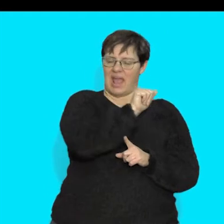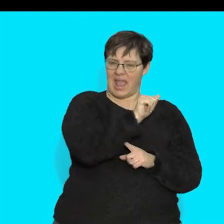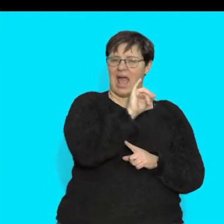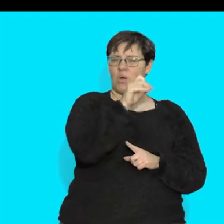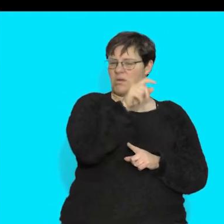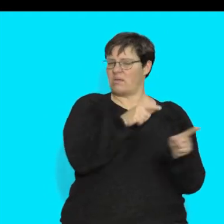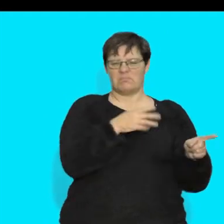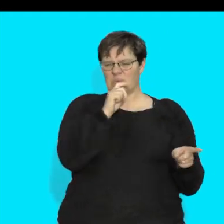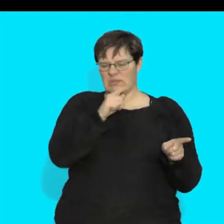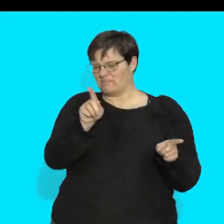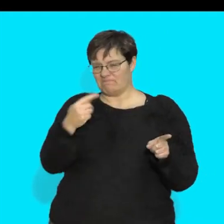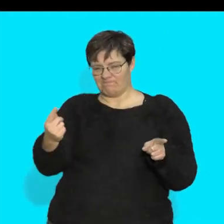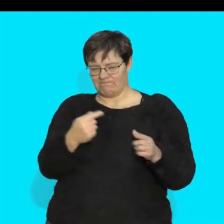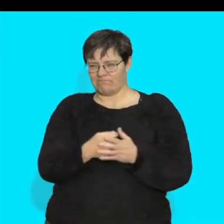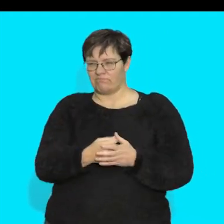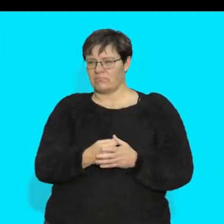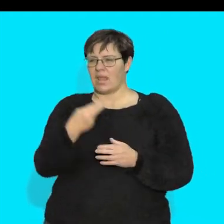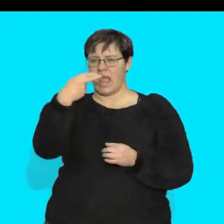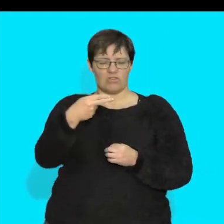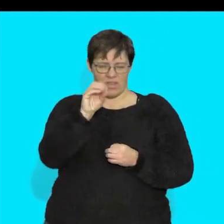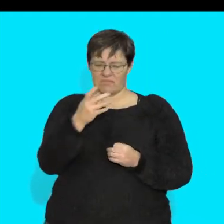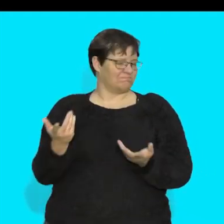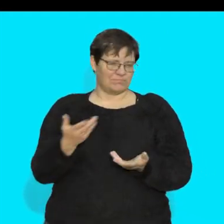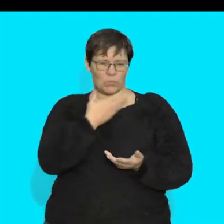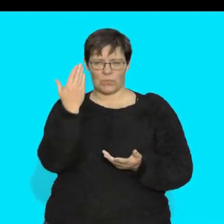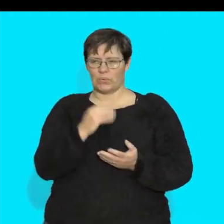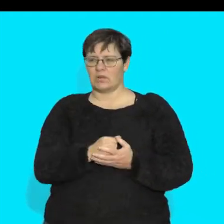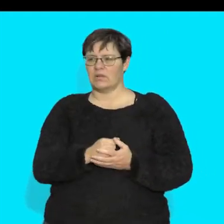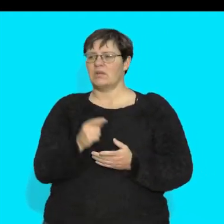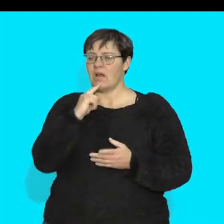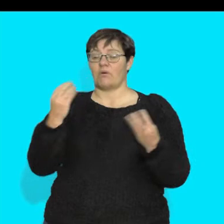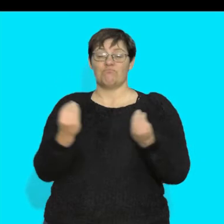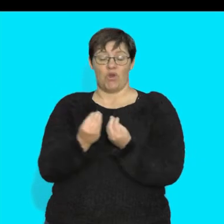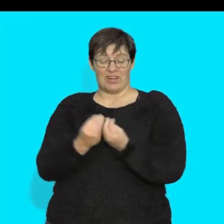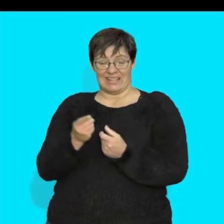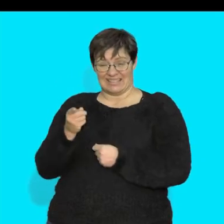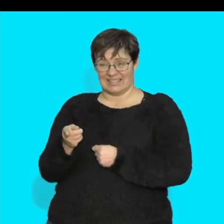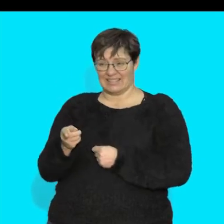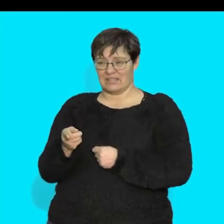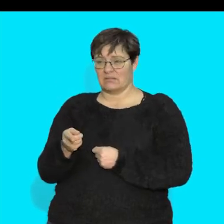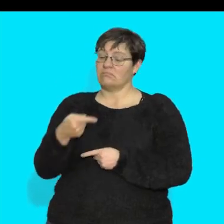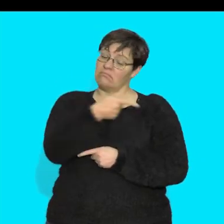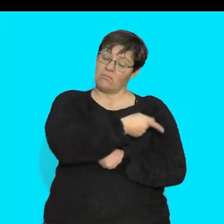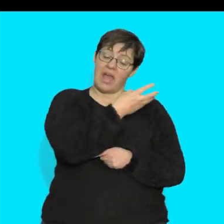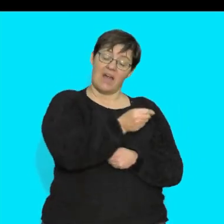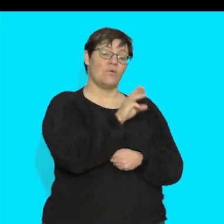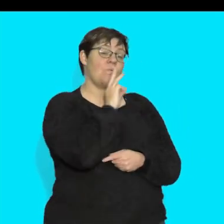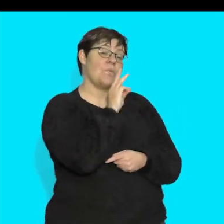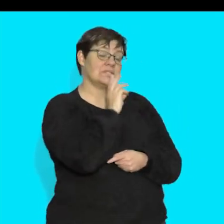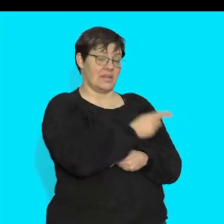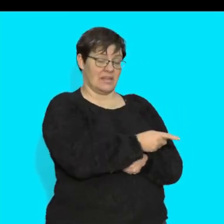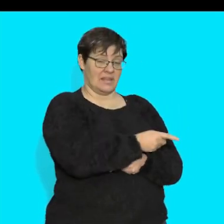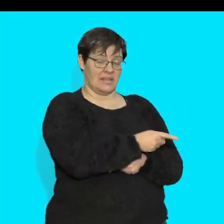So we can't use that sodium. Do we have hydrogen? No, we don't. Hydrogen is one of the products. We do have